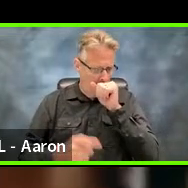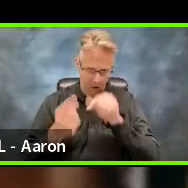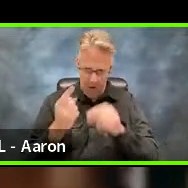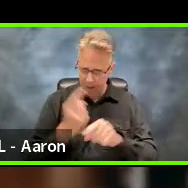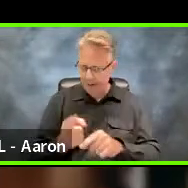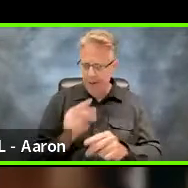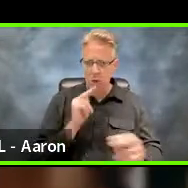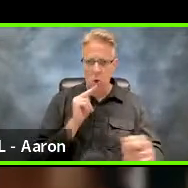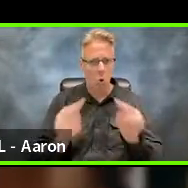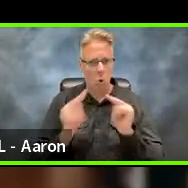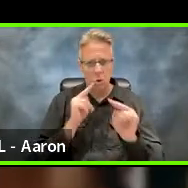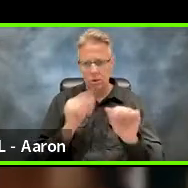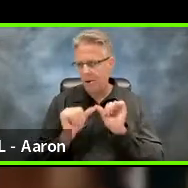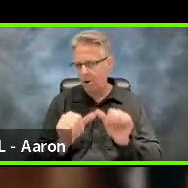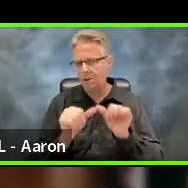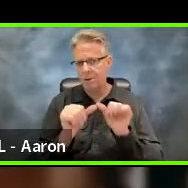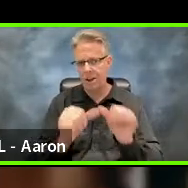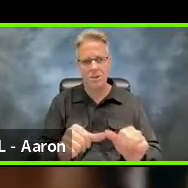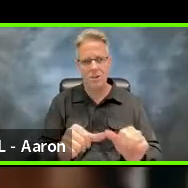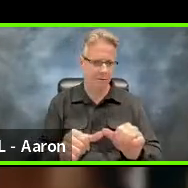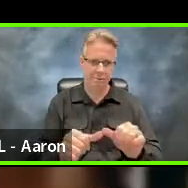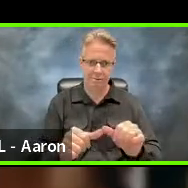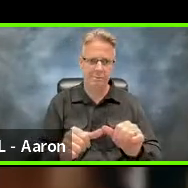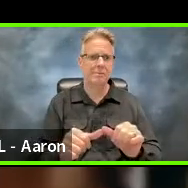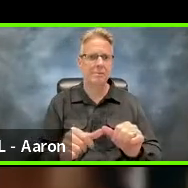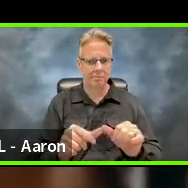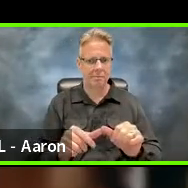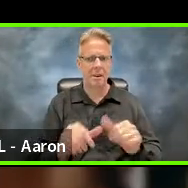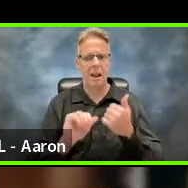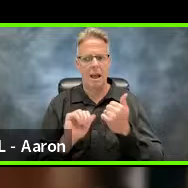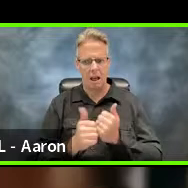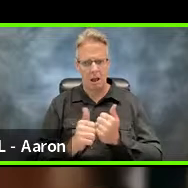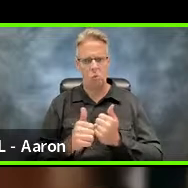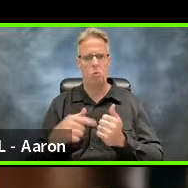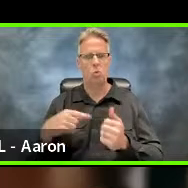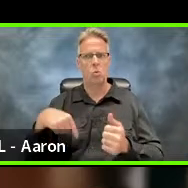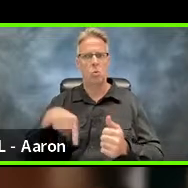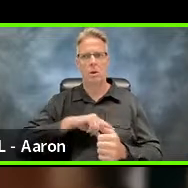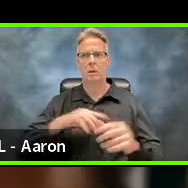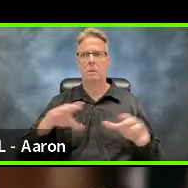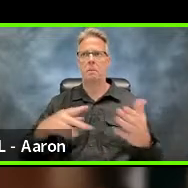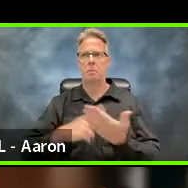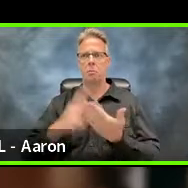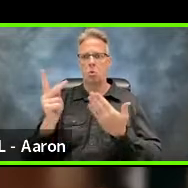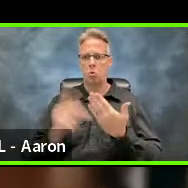a ongoing conversation about how do we as a program